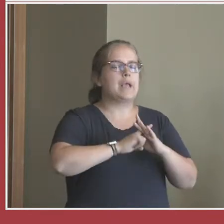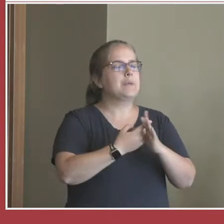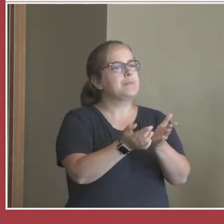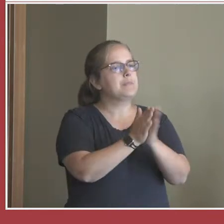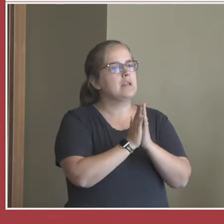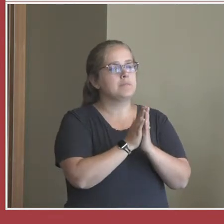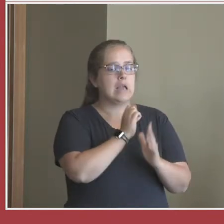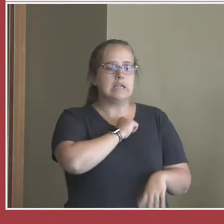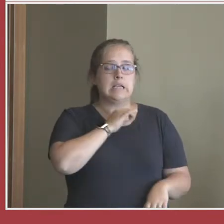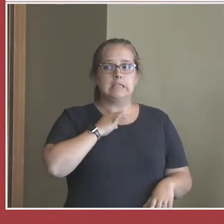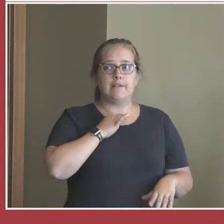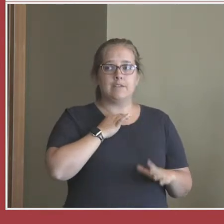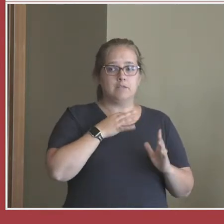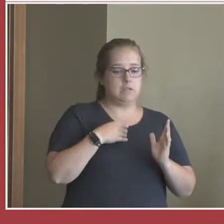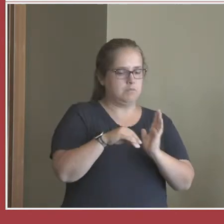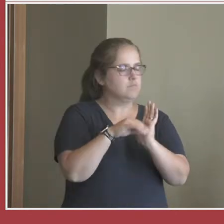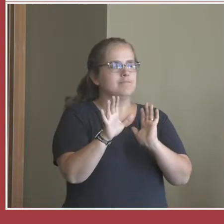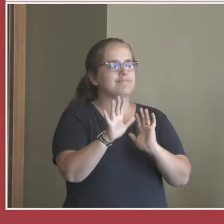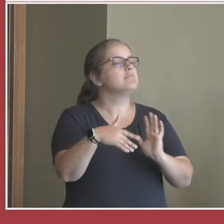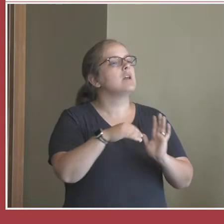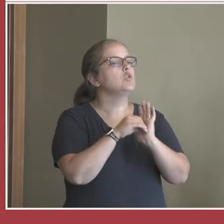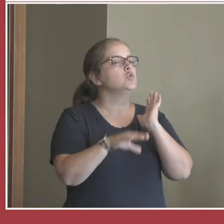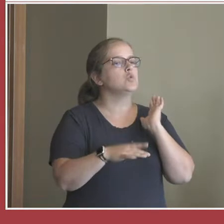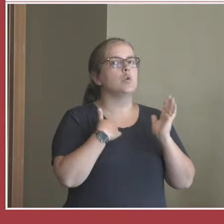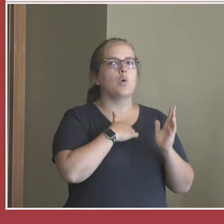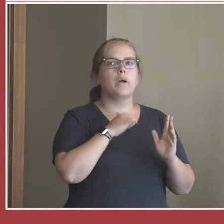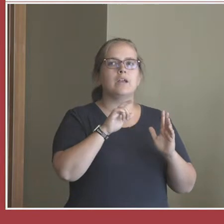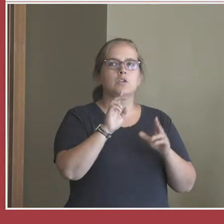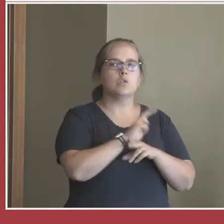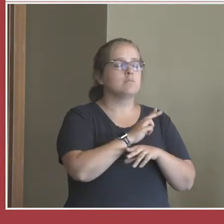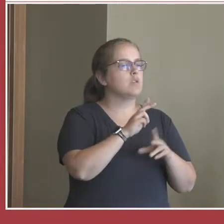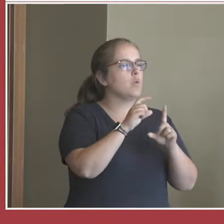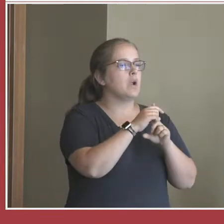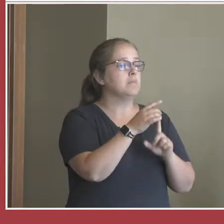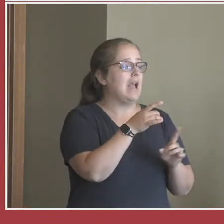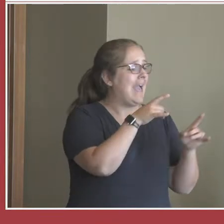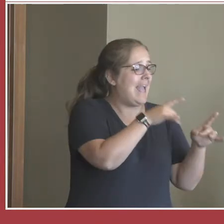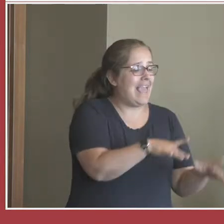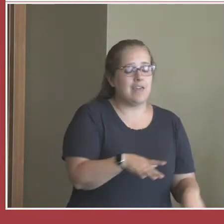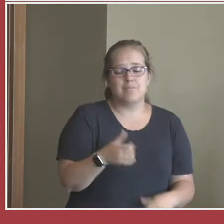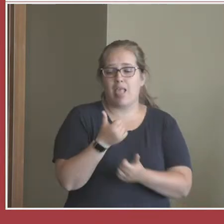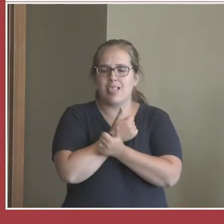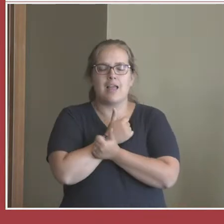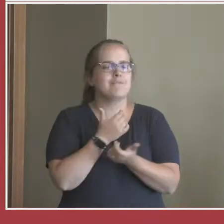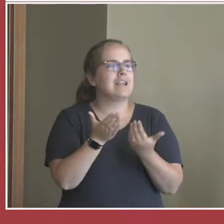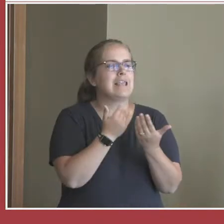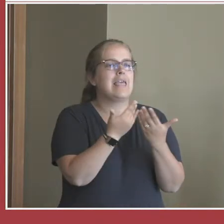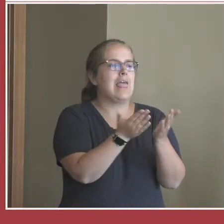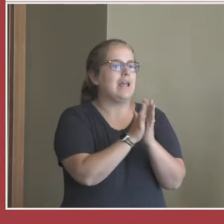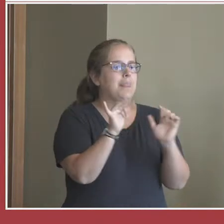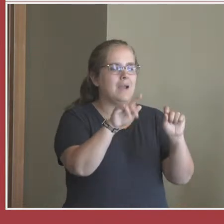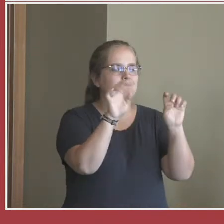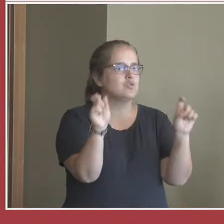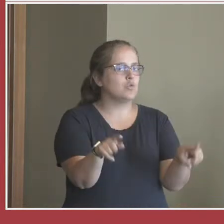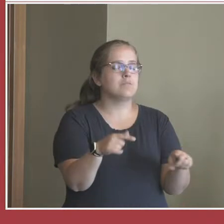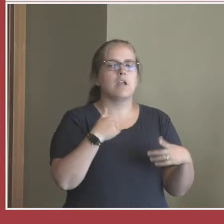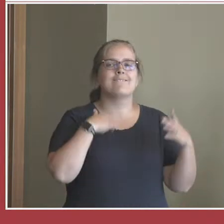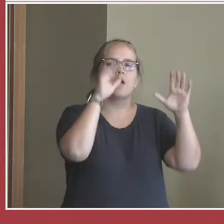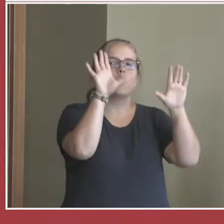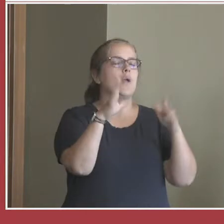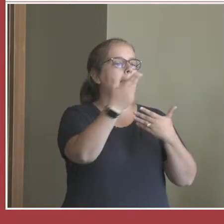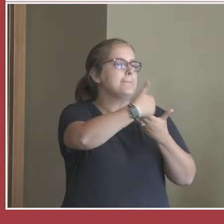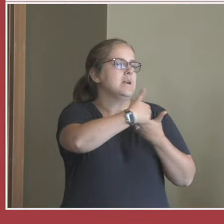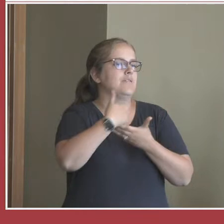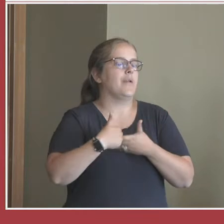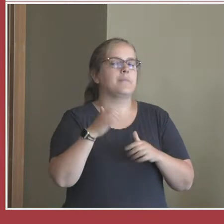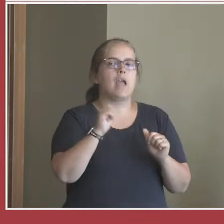asking the students, and we just used the word hate and love. It was easy to ask those questions, and we had great participation,